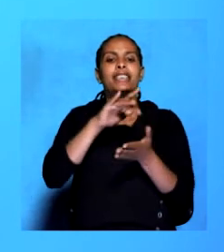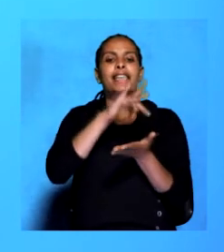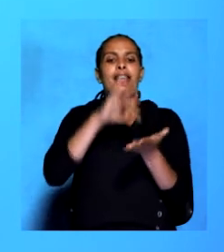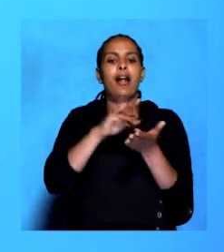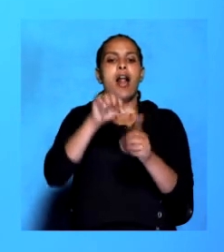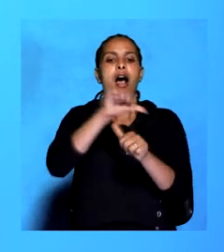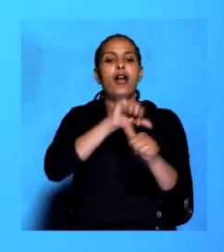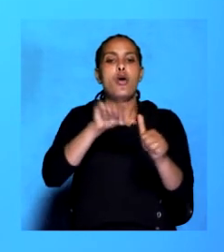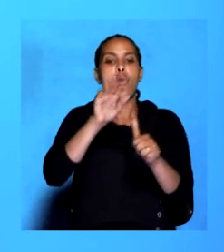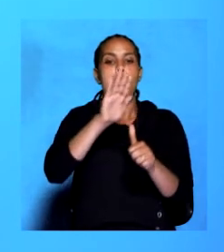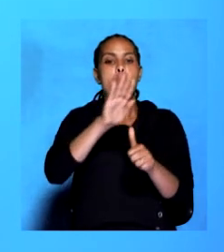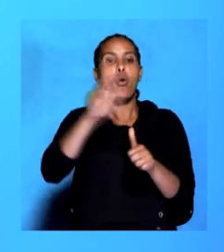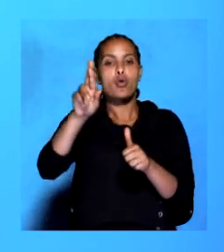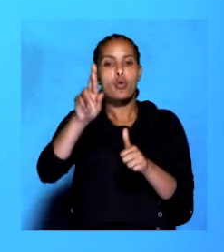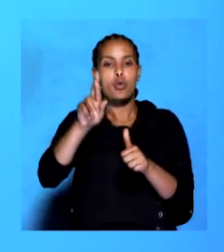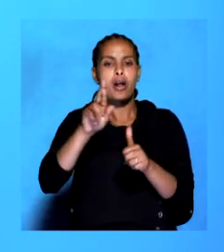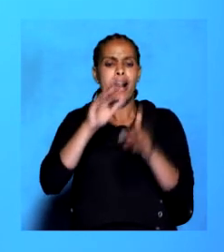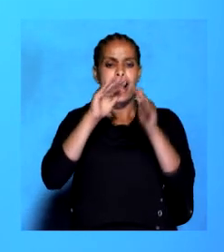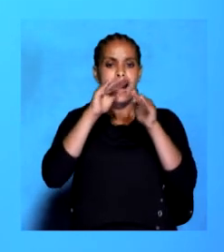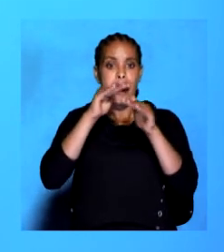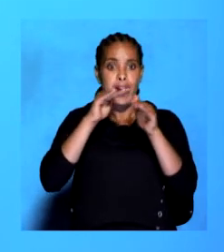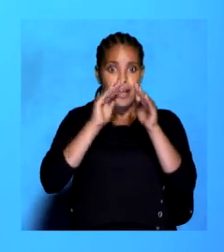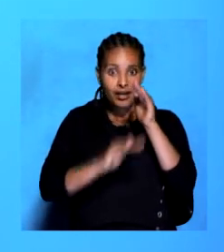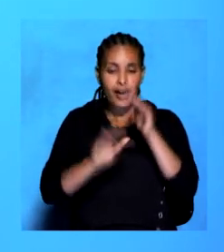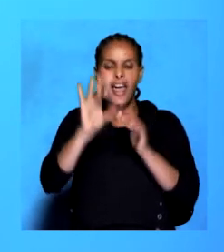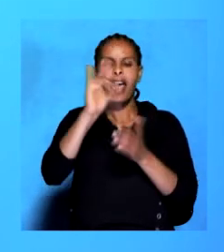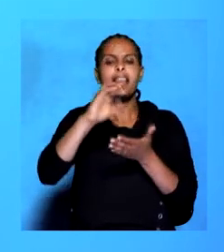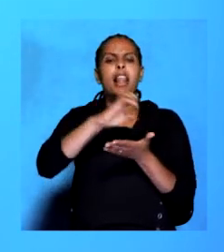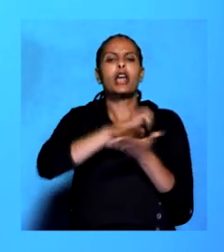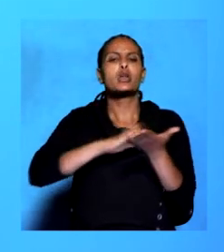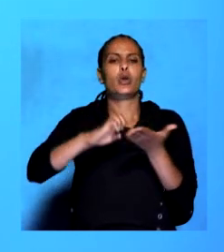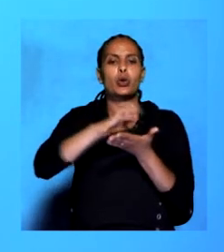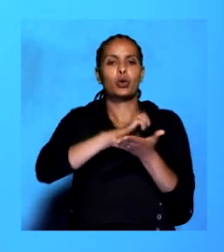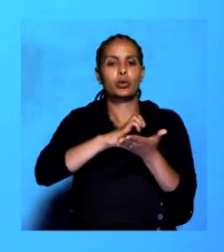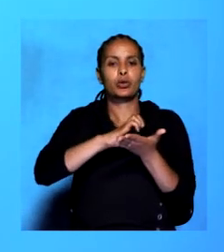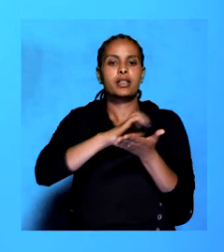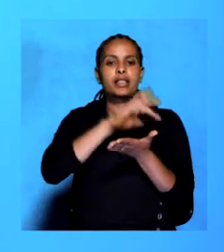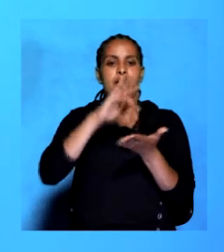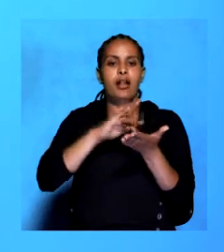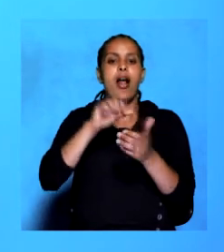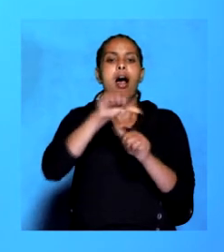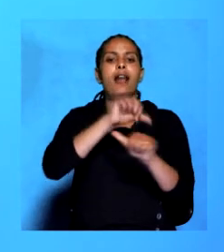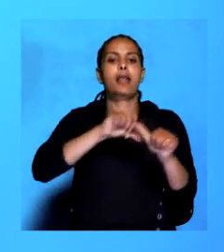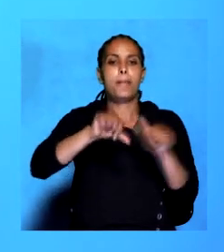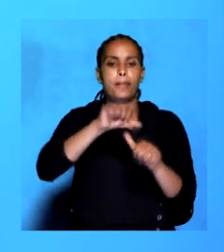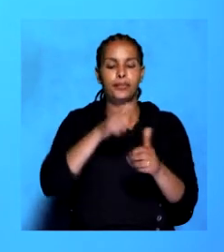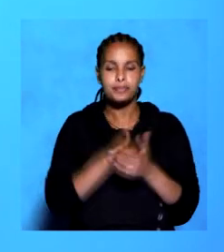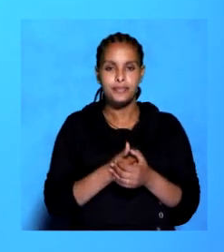atom, boron, less than 8 electrons on the central atom.